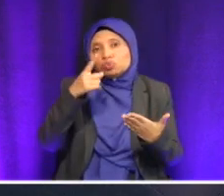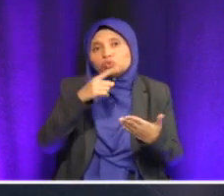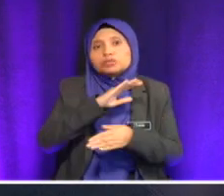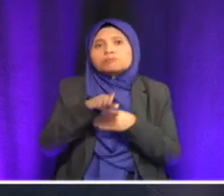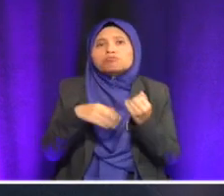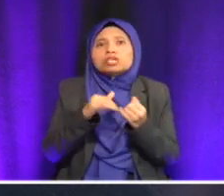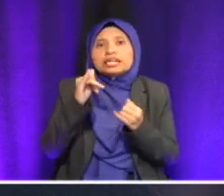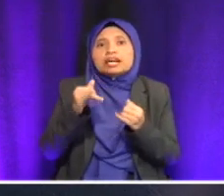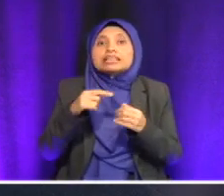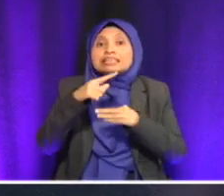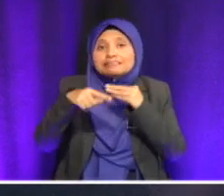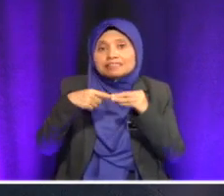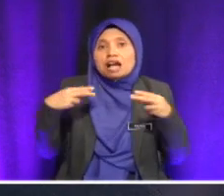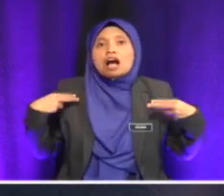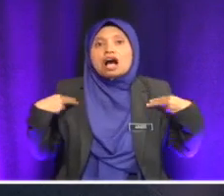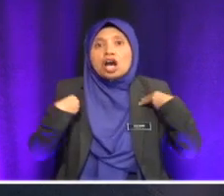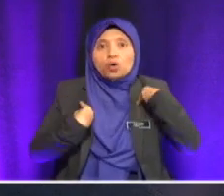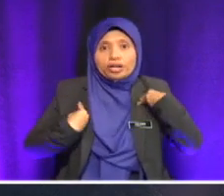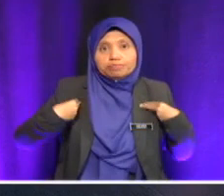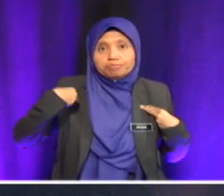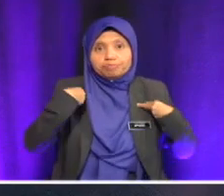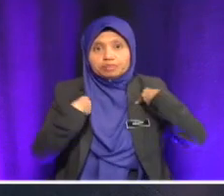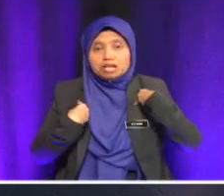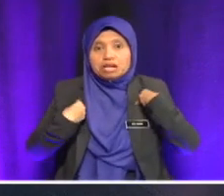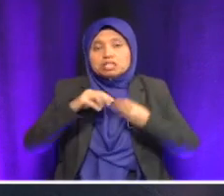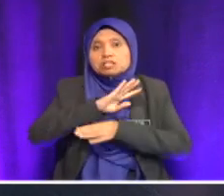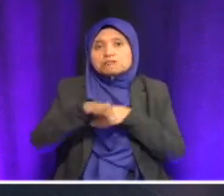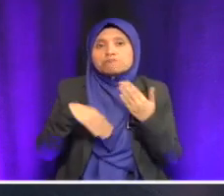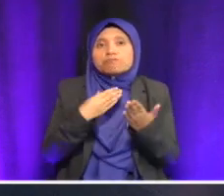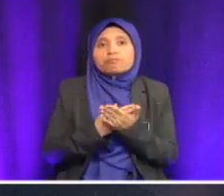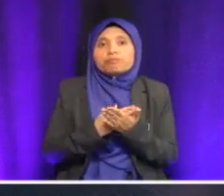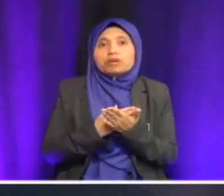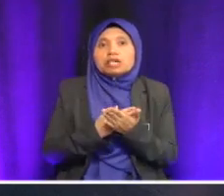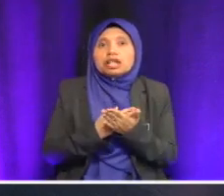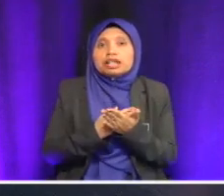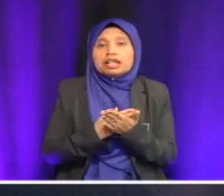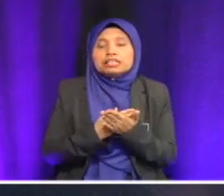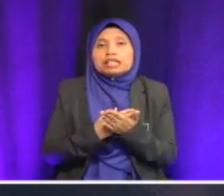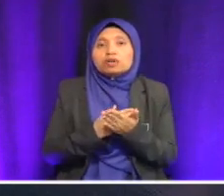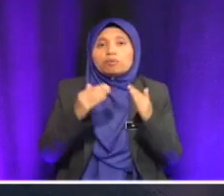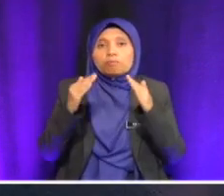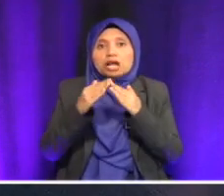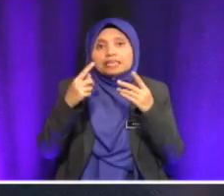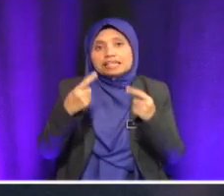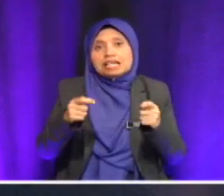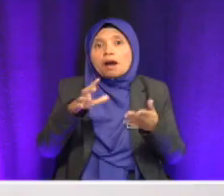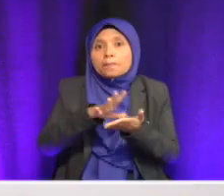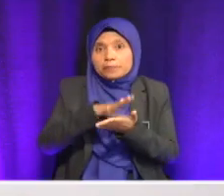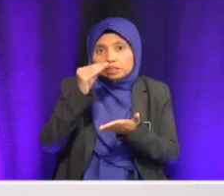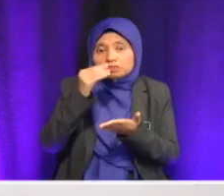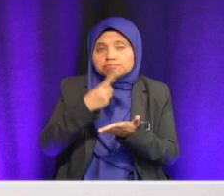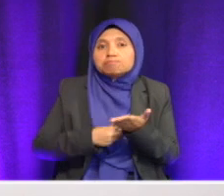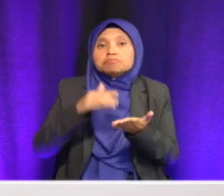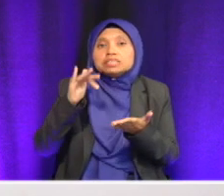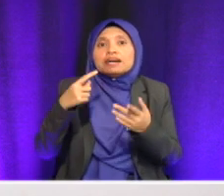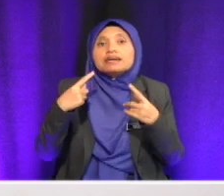everyone. But I'd like to ask some of our pupils as well. Since we have come to the end of today's lesson, Yes. what have you learned today? Who would like to